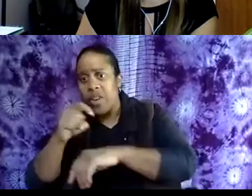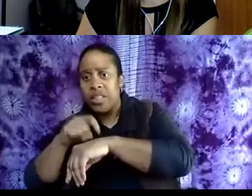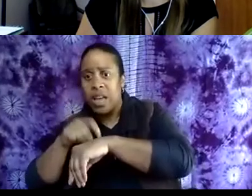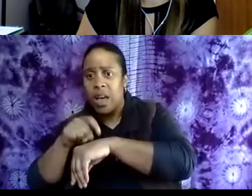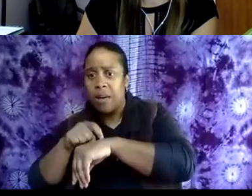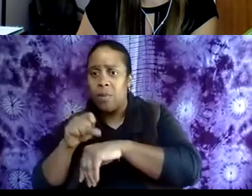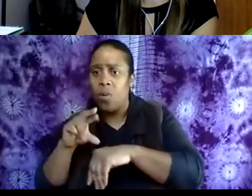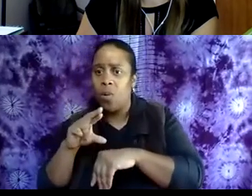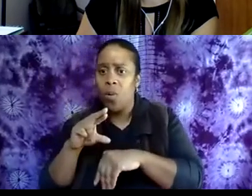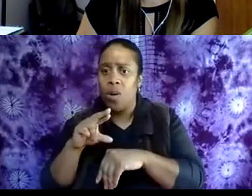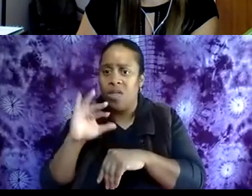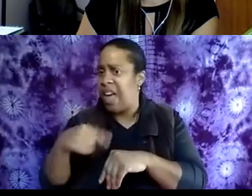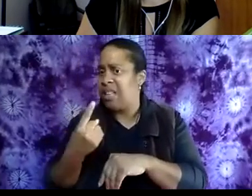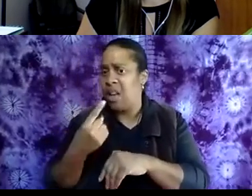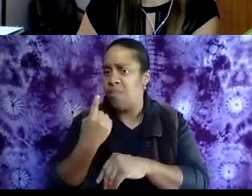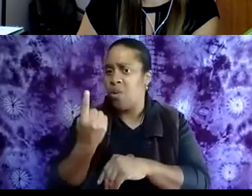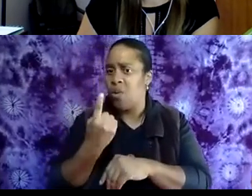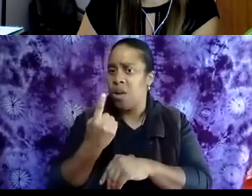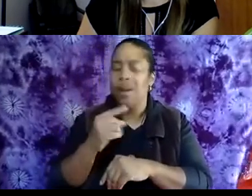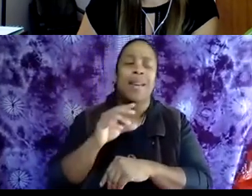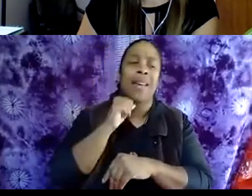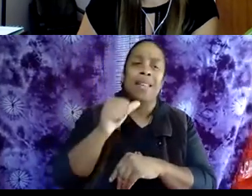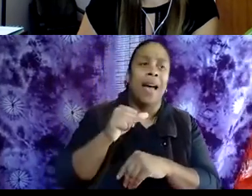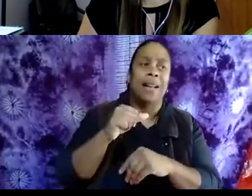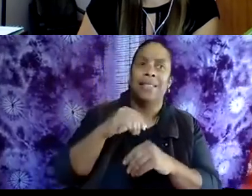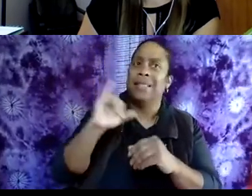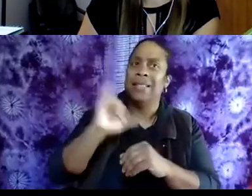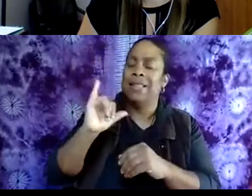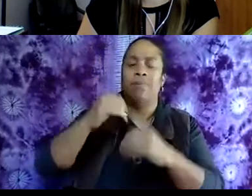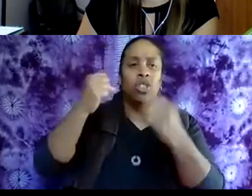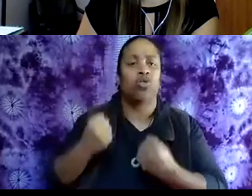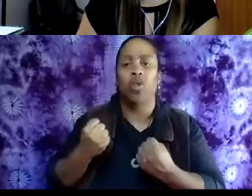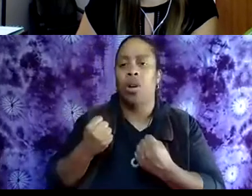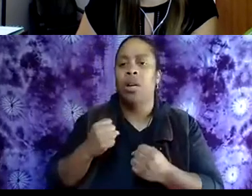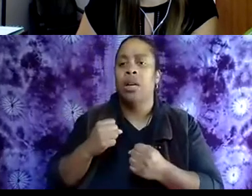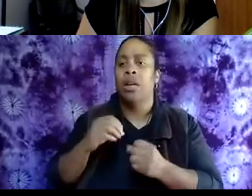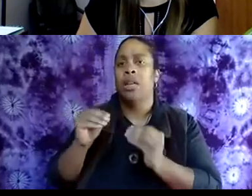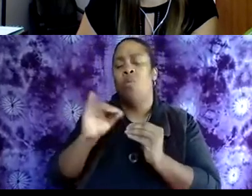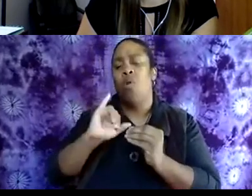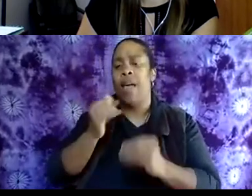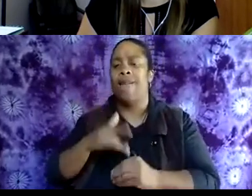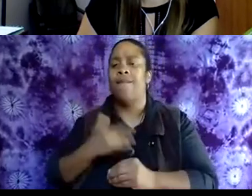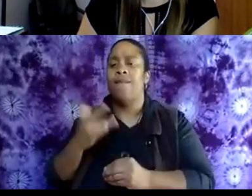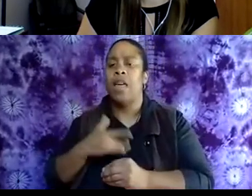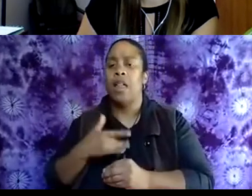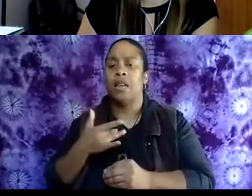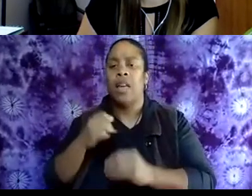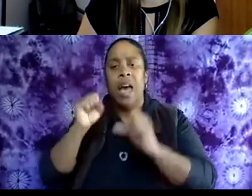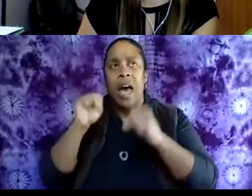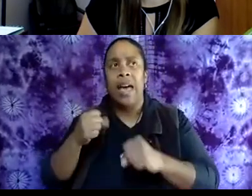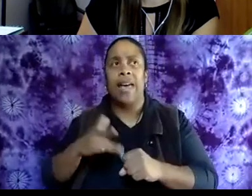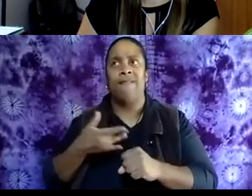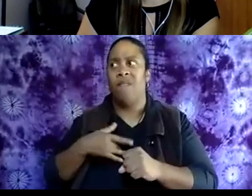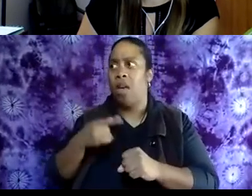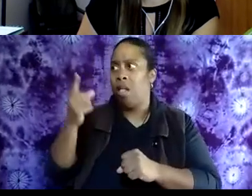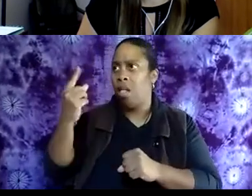then? Not as vivid. It's feelings. It's feelings. I can feel the